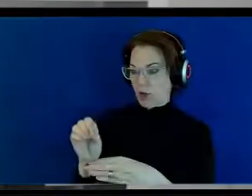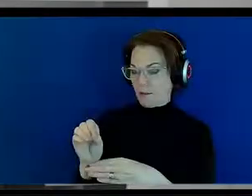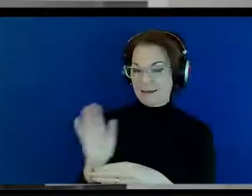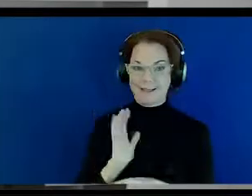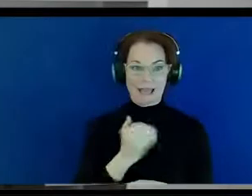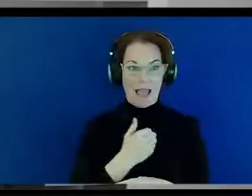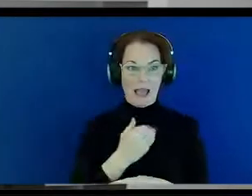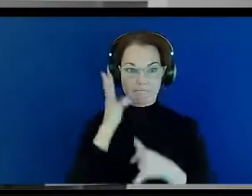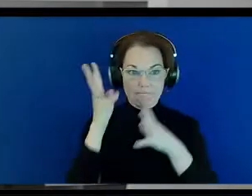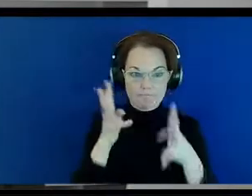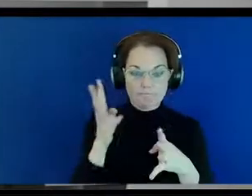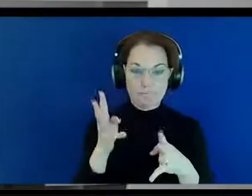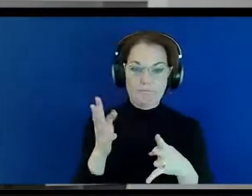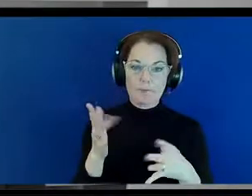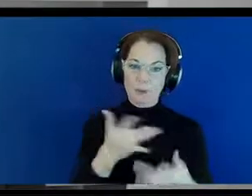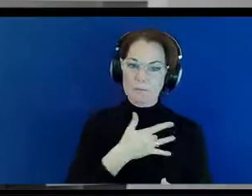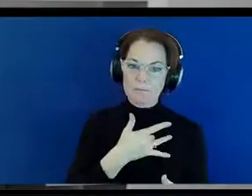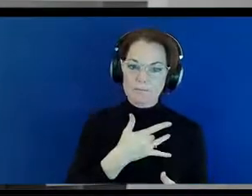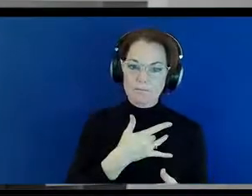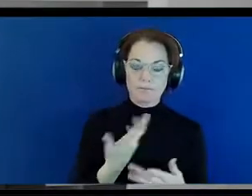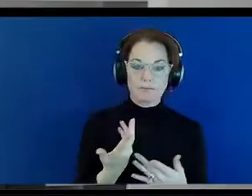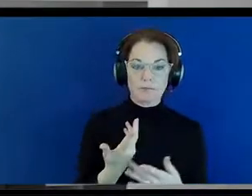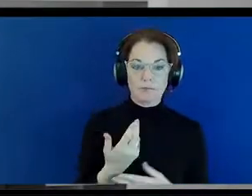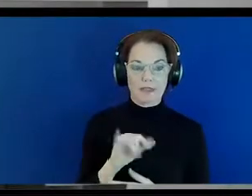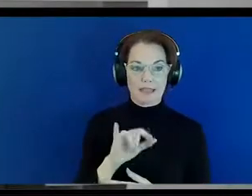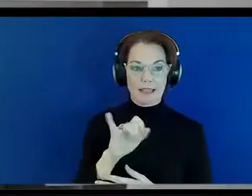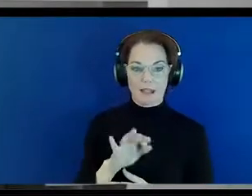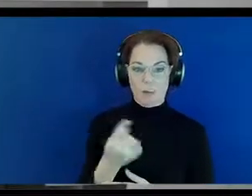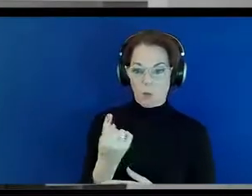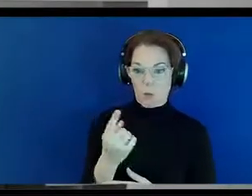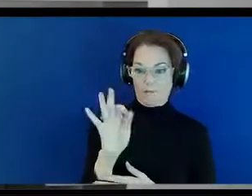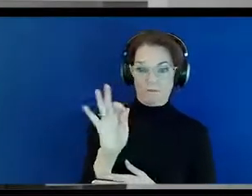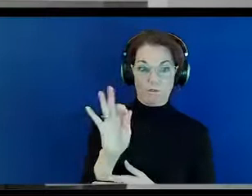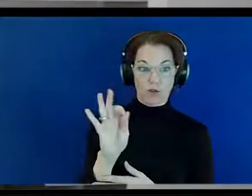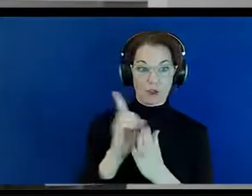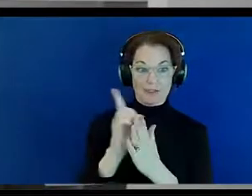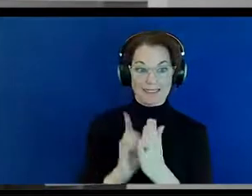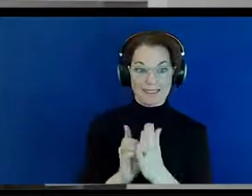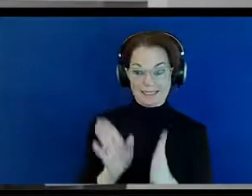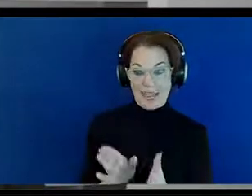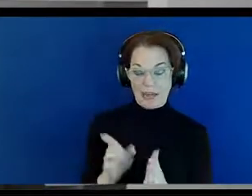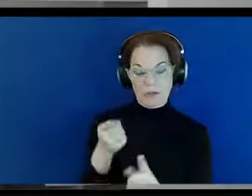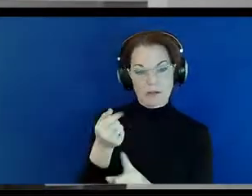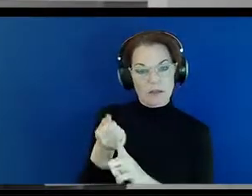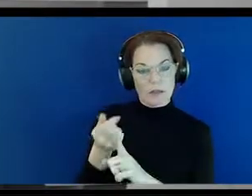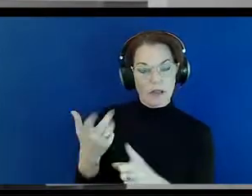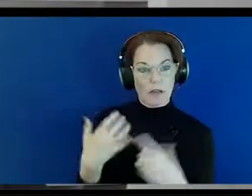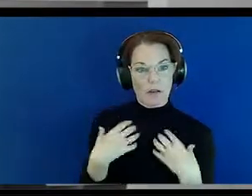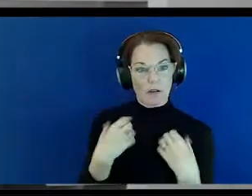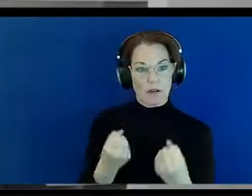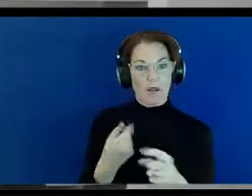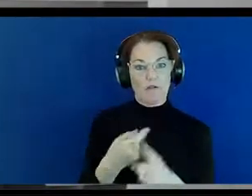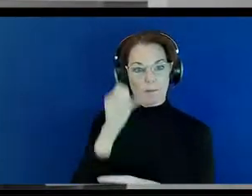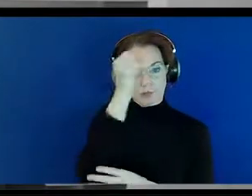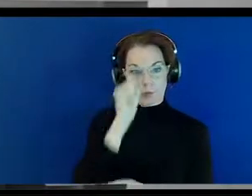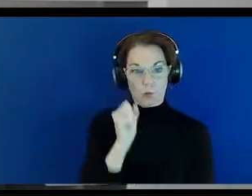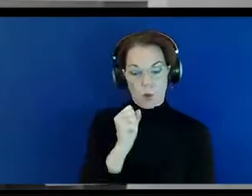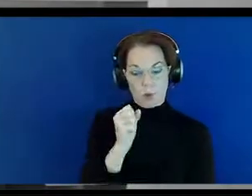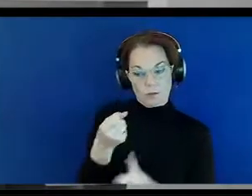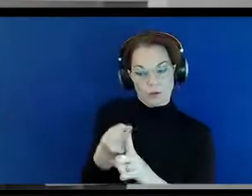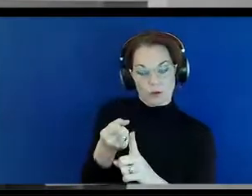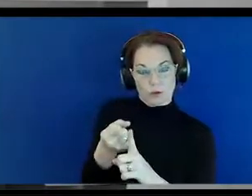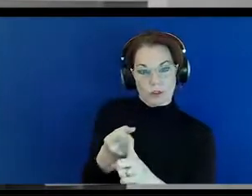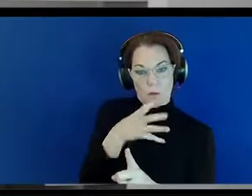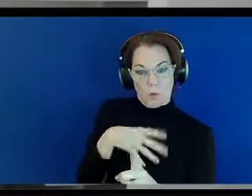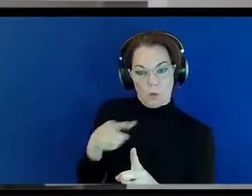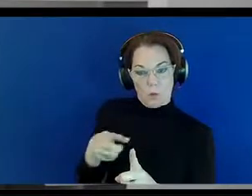are intensely personal. When one of our furniture designers was recovering from a debilitating stroke, she gained a new